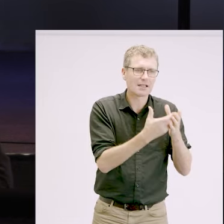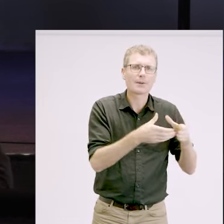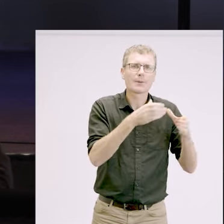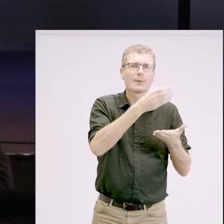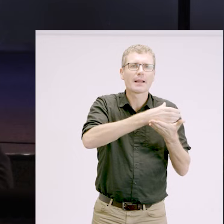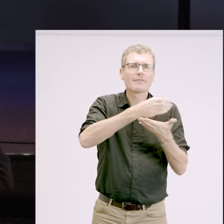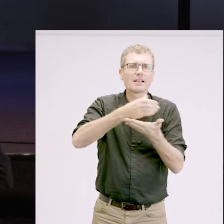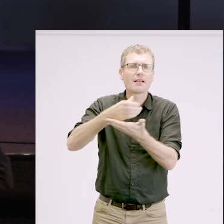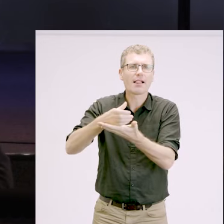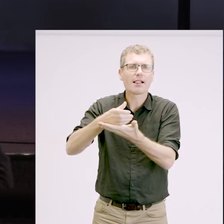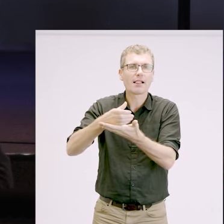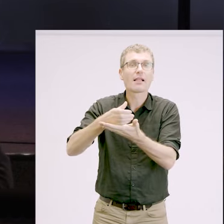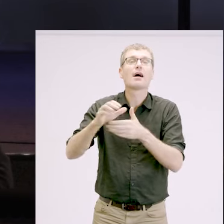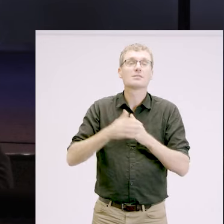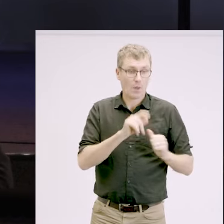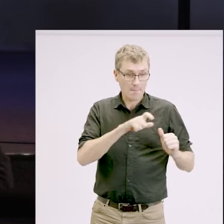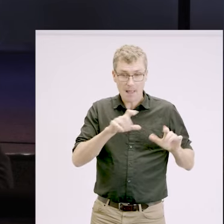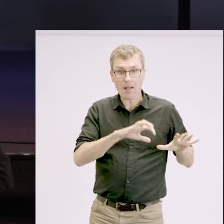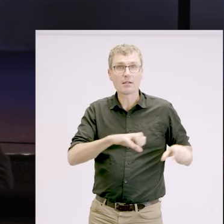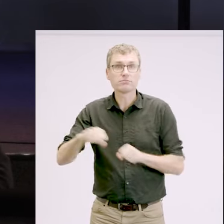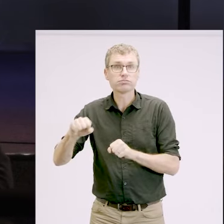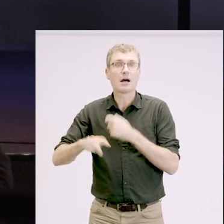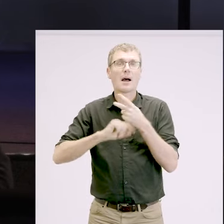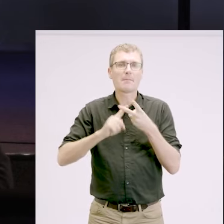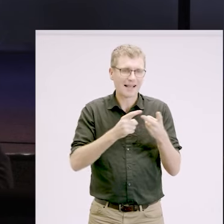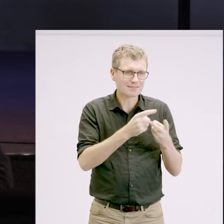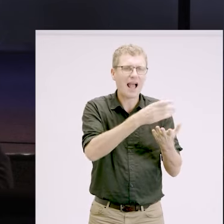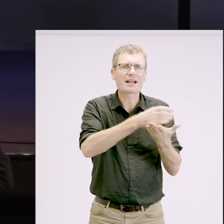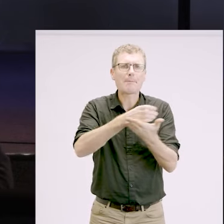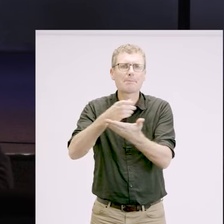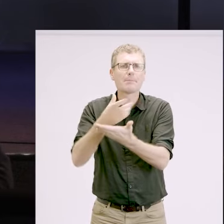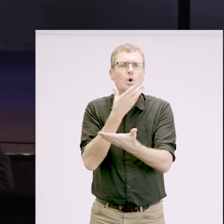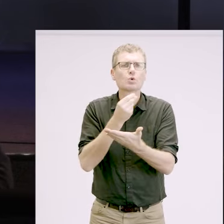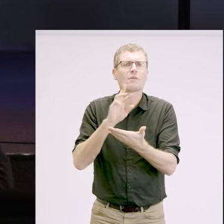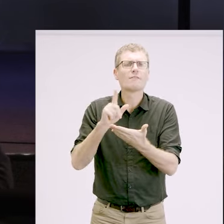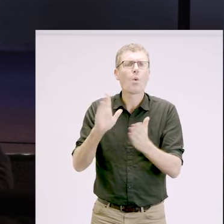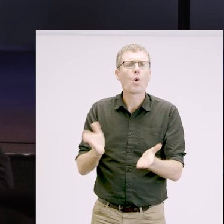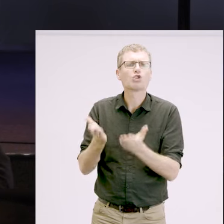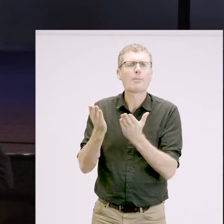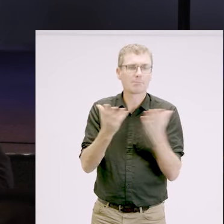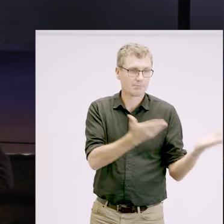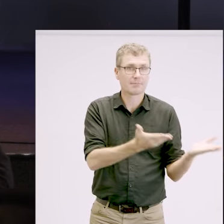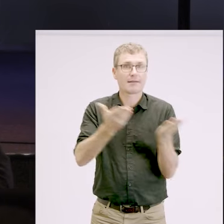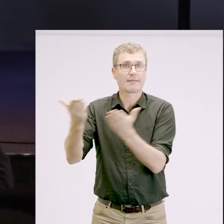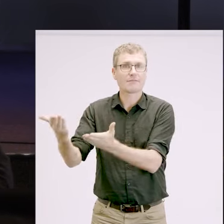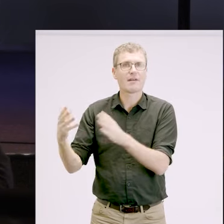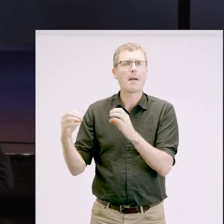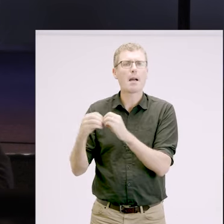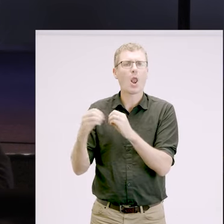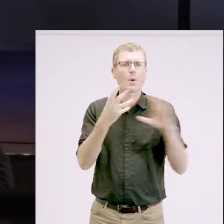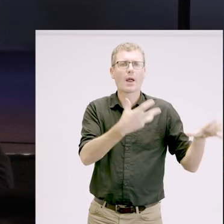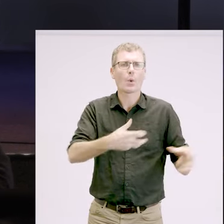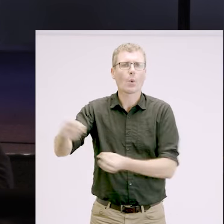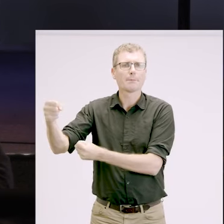So God gives his people to the opposing army, and he gives the vessels, which is the cups and stuff that they used for worship.